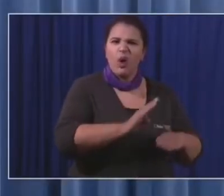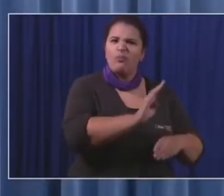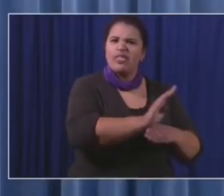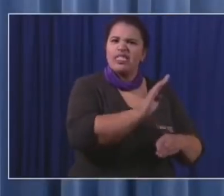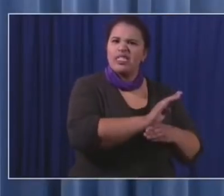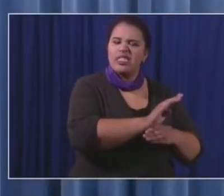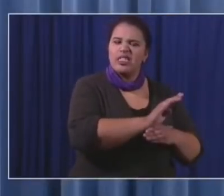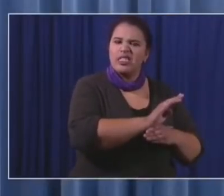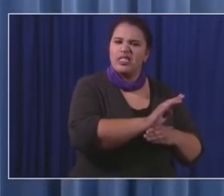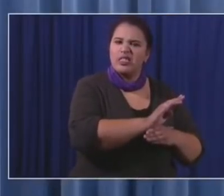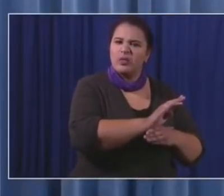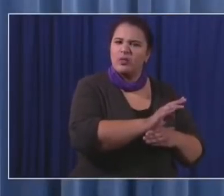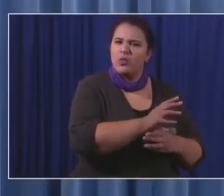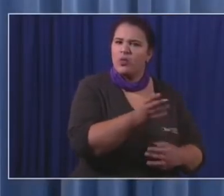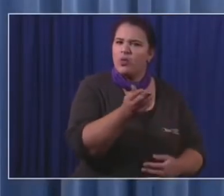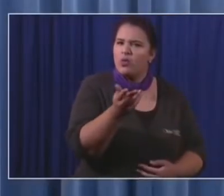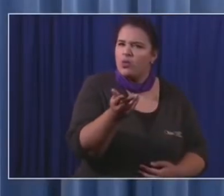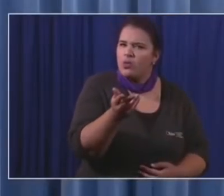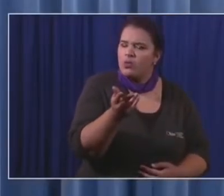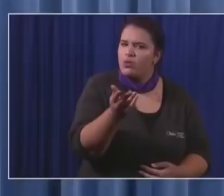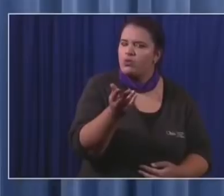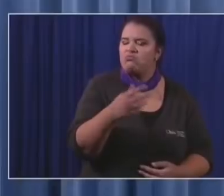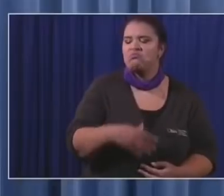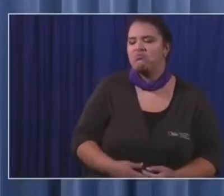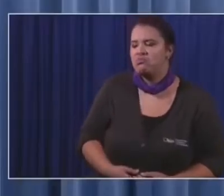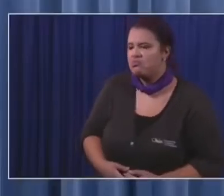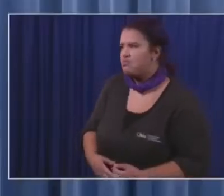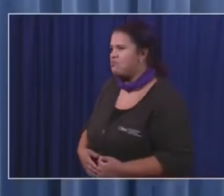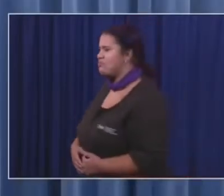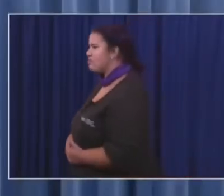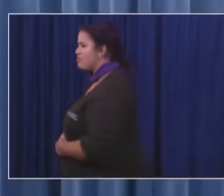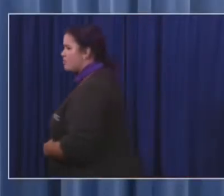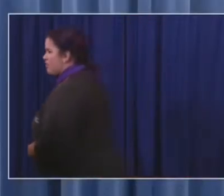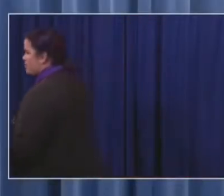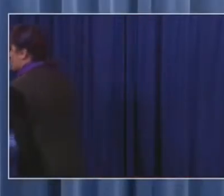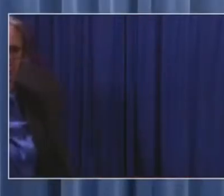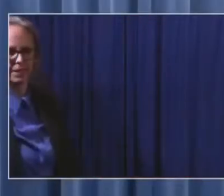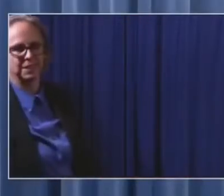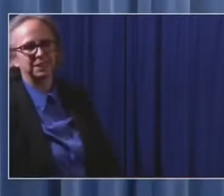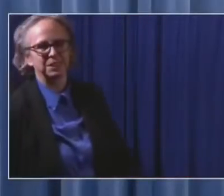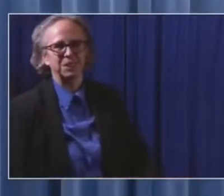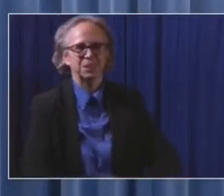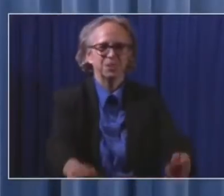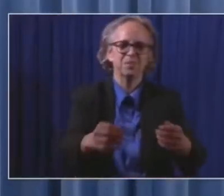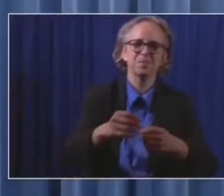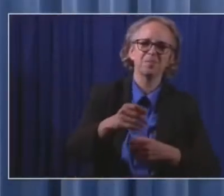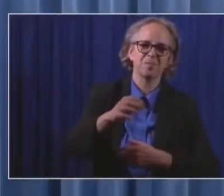yourself for taking part in this program meant for small businesses?